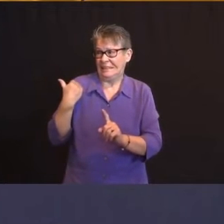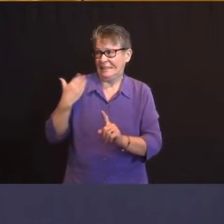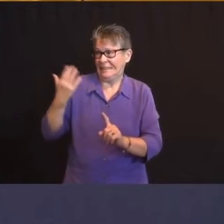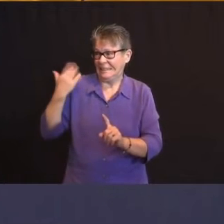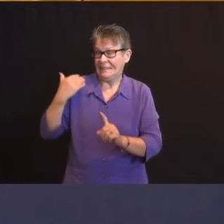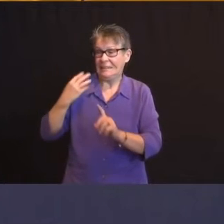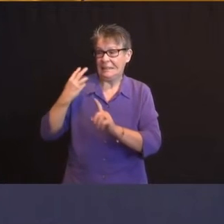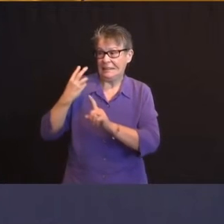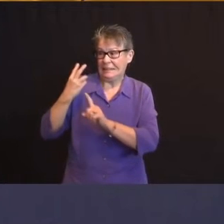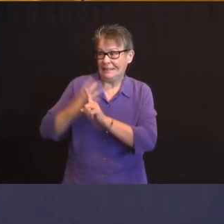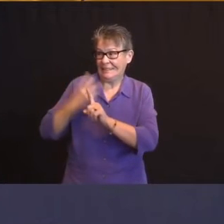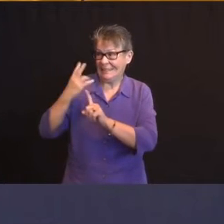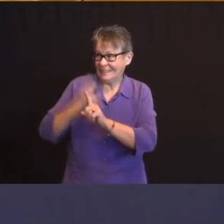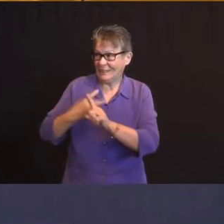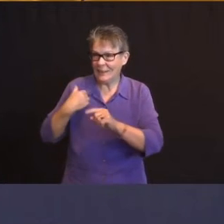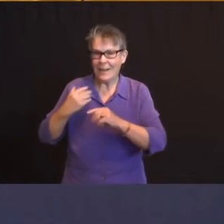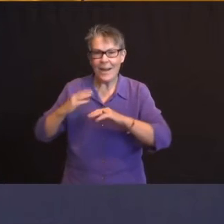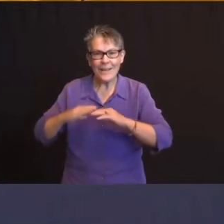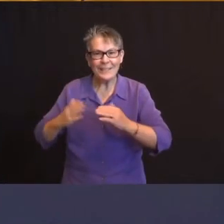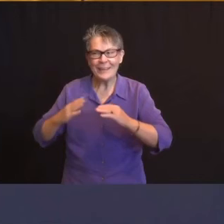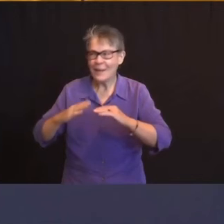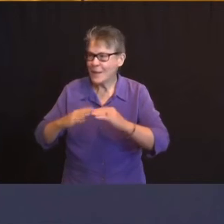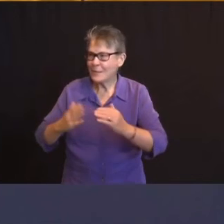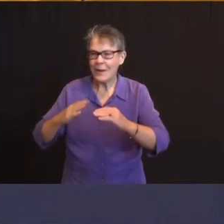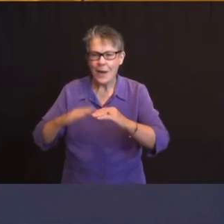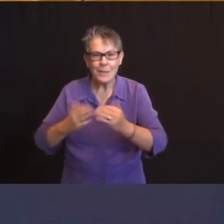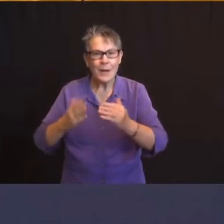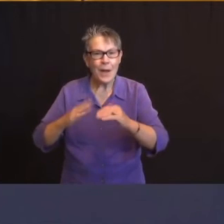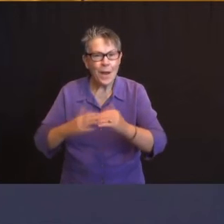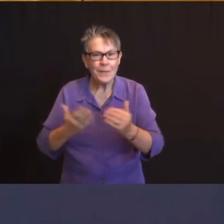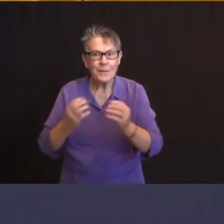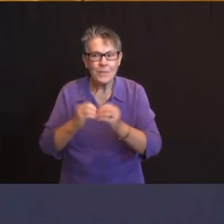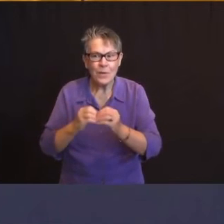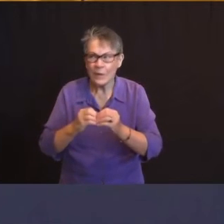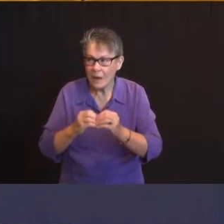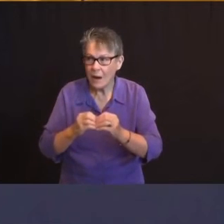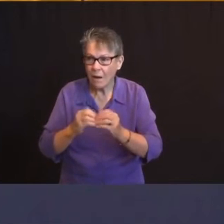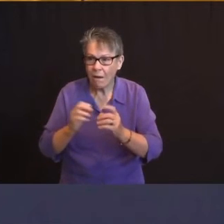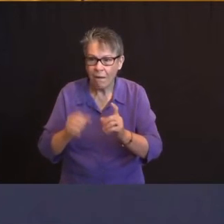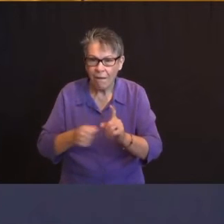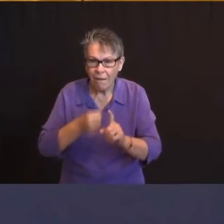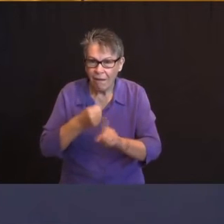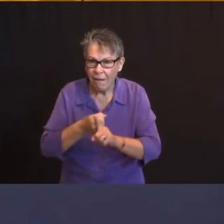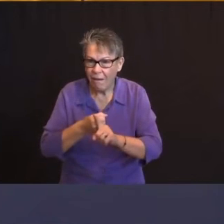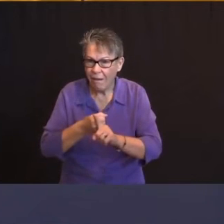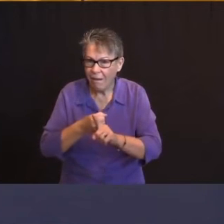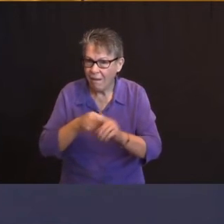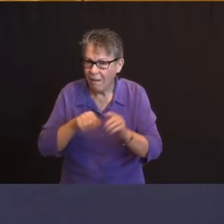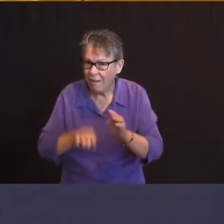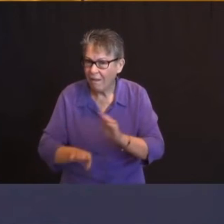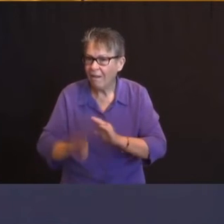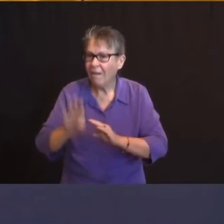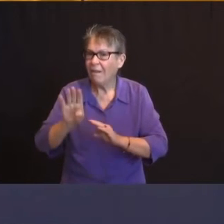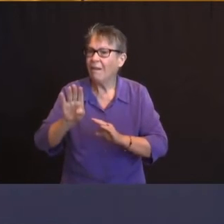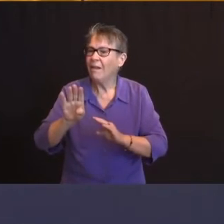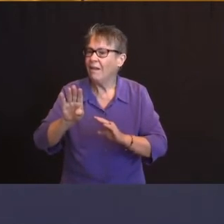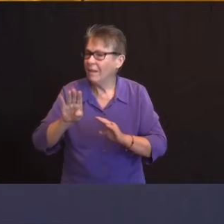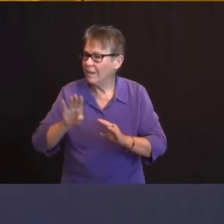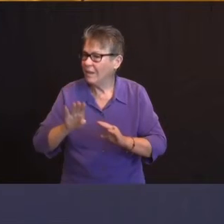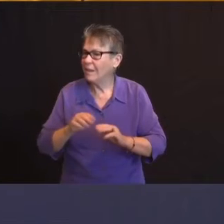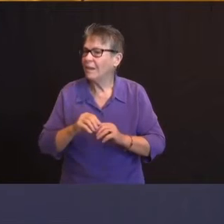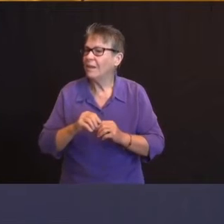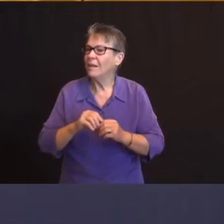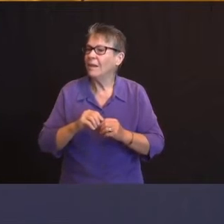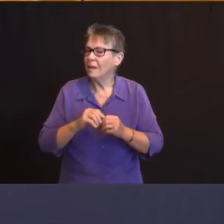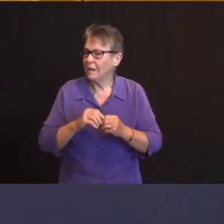have hospitalizations that are up meaningfully, and my guess is that they're going to go higher, but they're still about 5,000 beds shy of